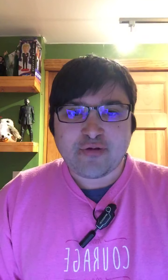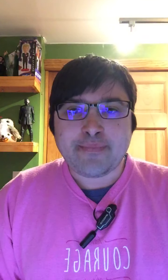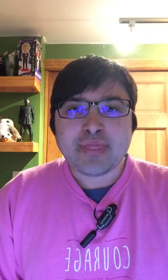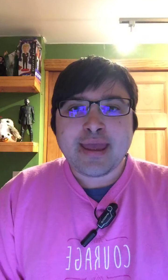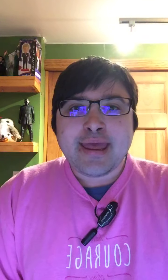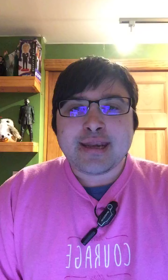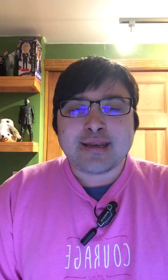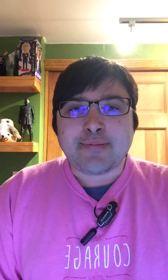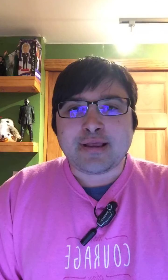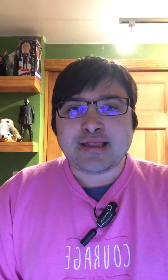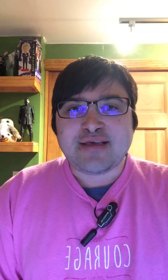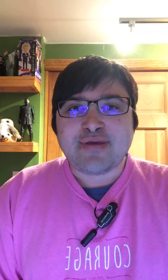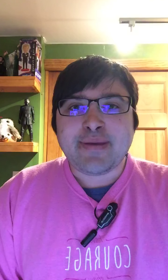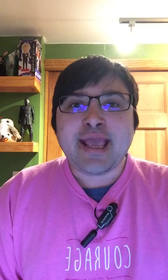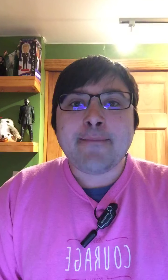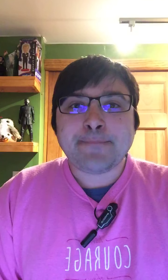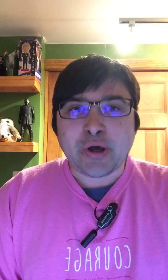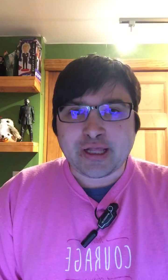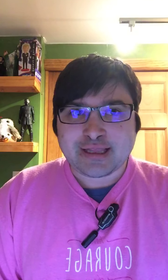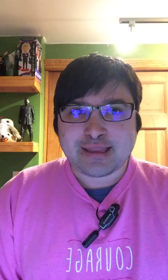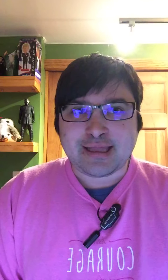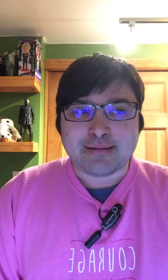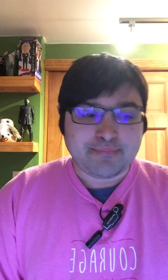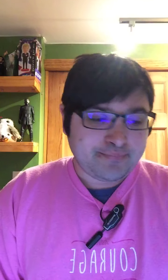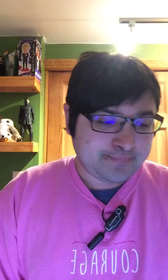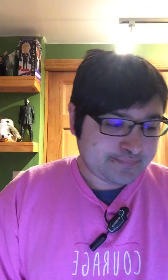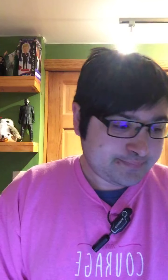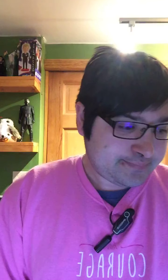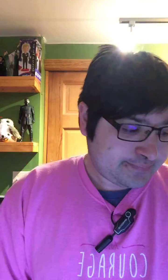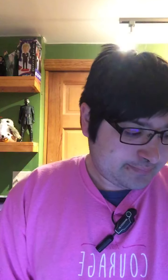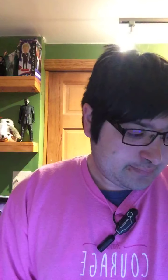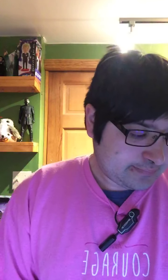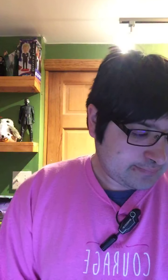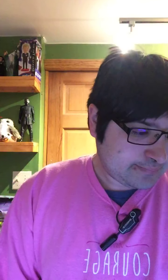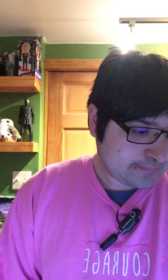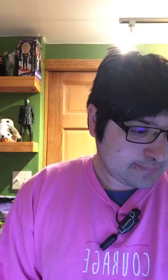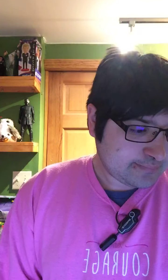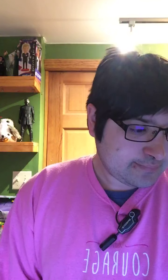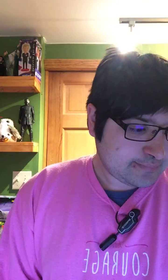video from WCVB Boston.